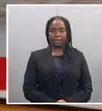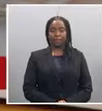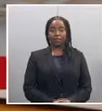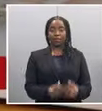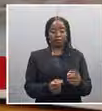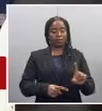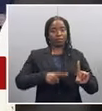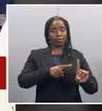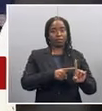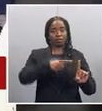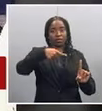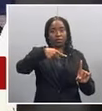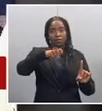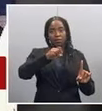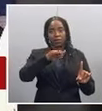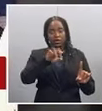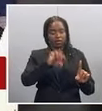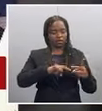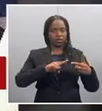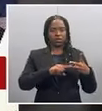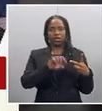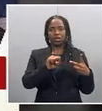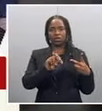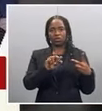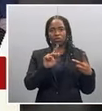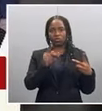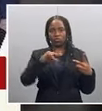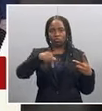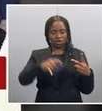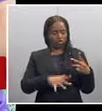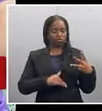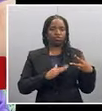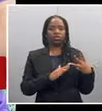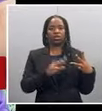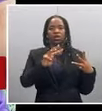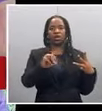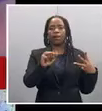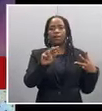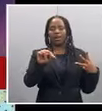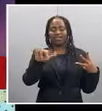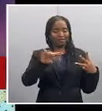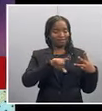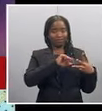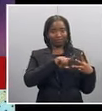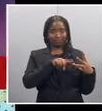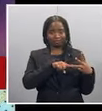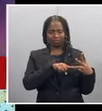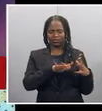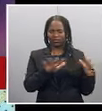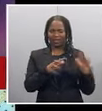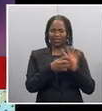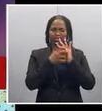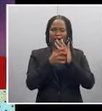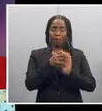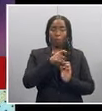Courtney Pieters, Sadia Sukraj, Chanel Hoch, and Mardna Engelbrecht. Horrific